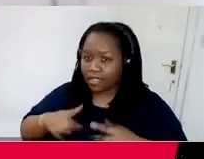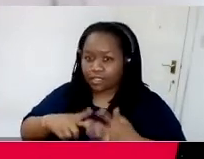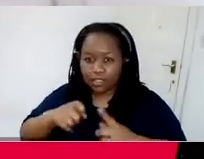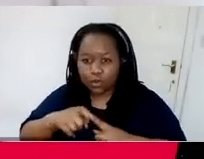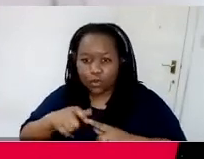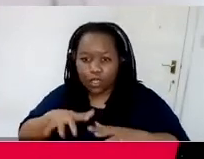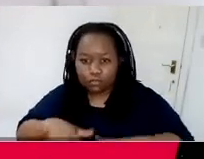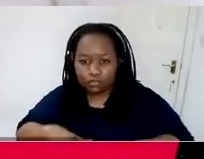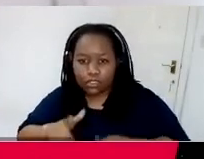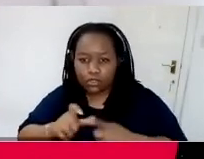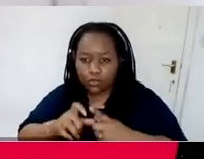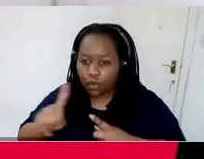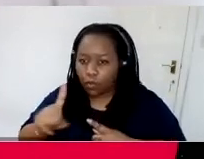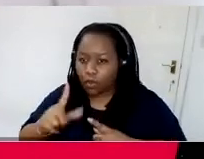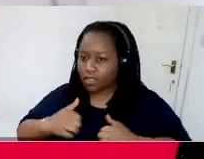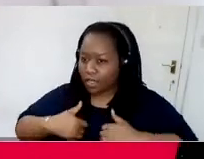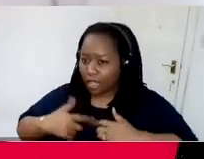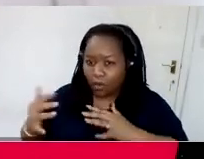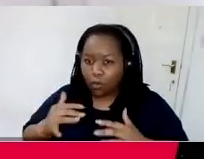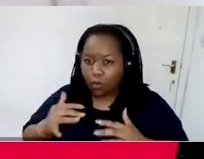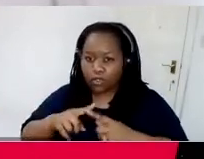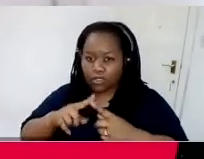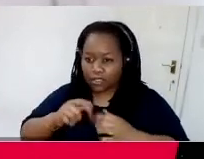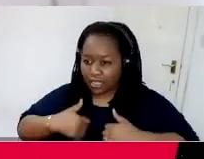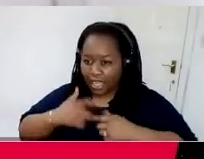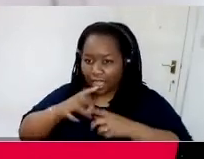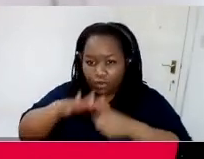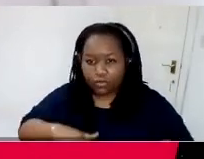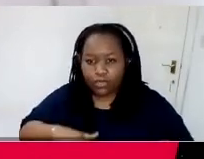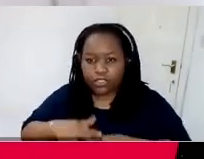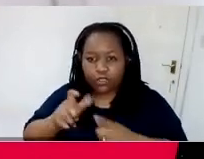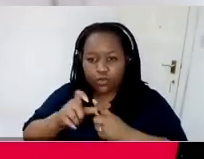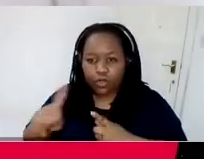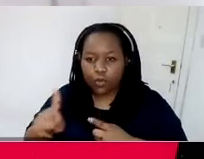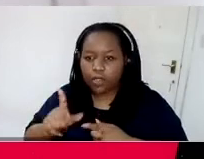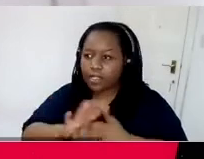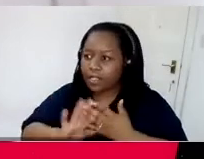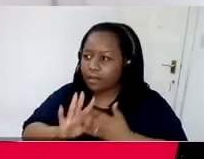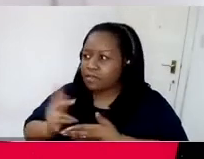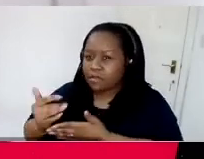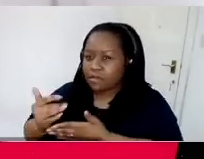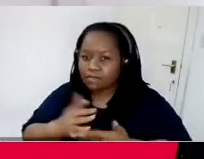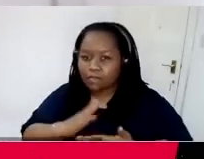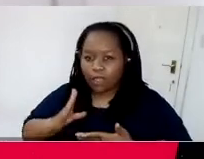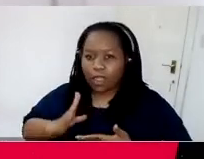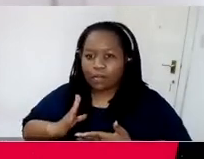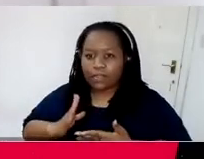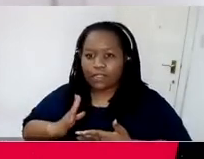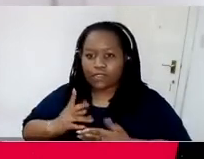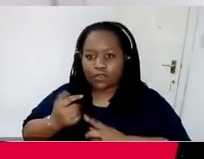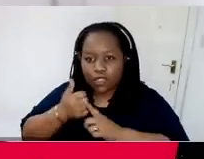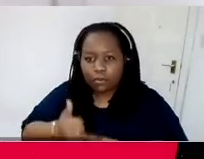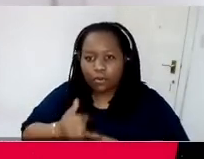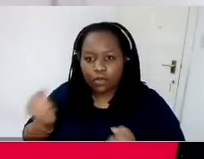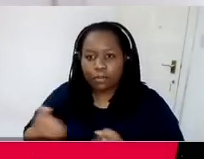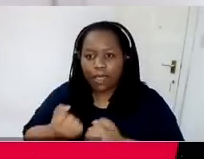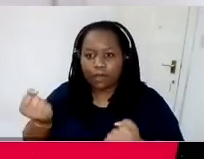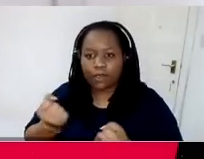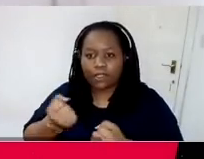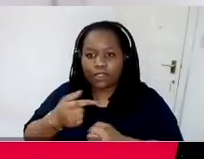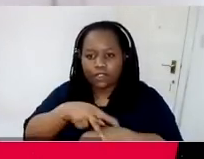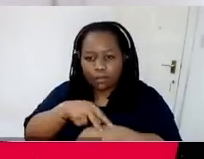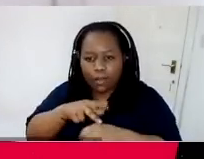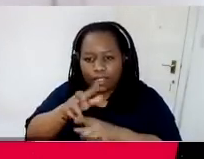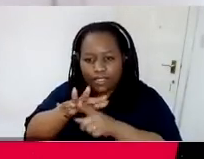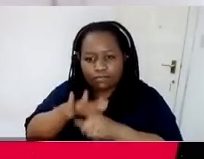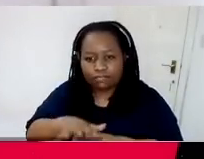our wars, in our repression? So connecting up military power to police power. And I think the CAAT